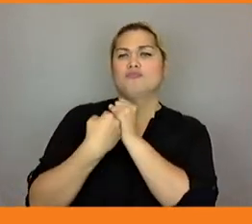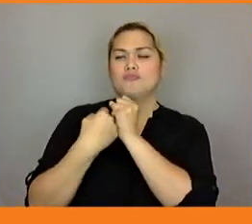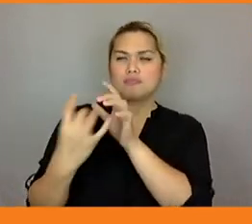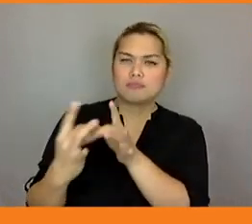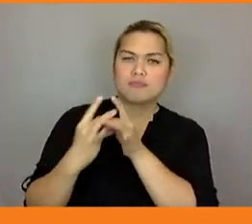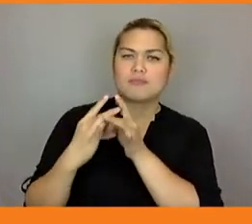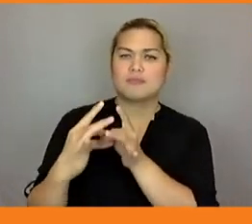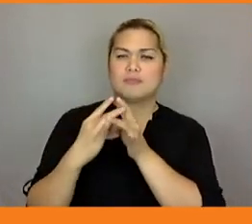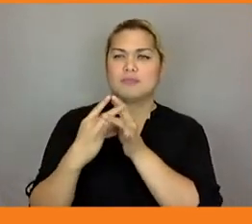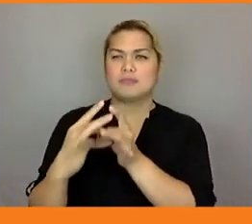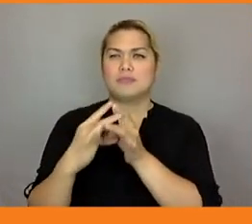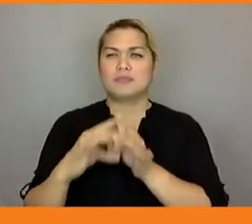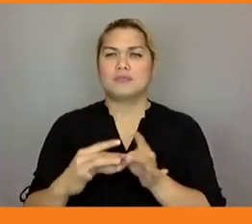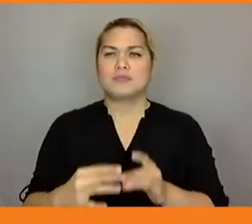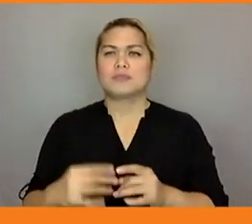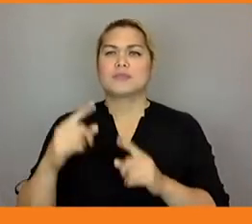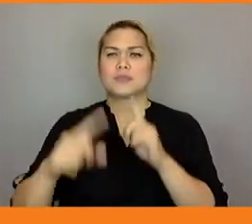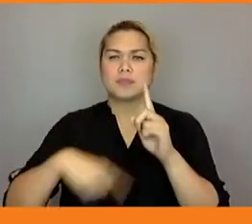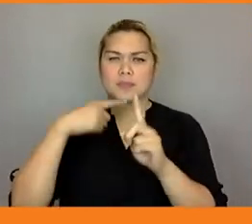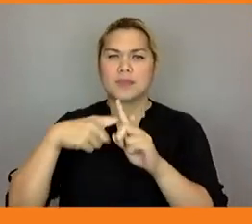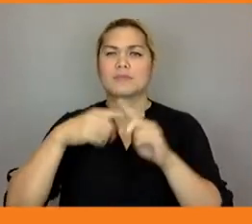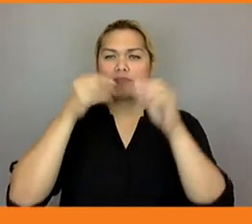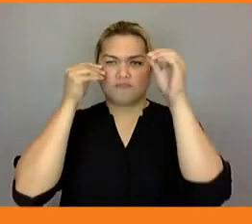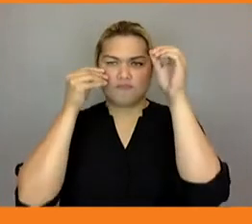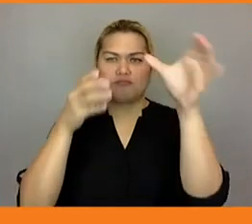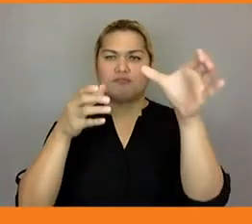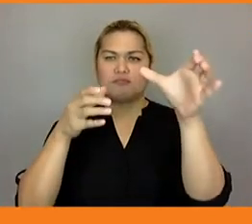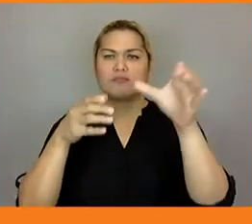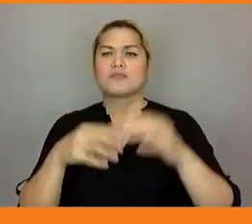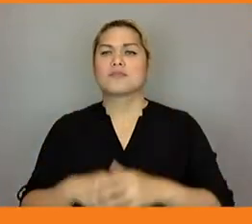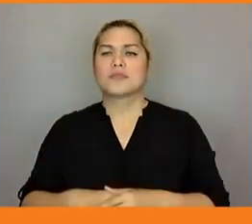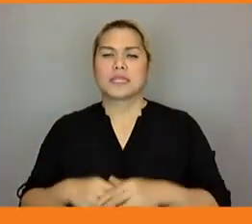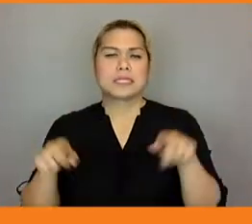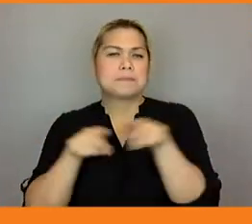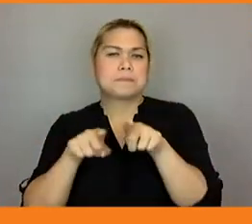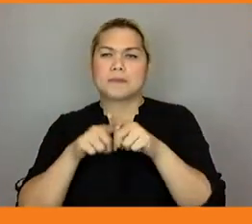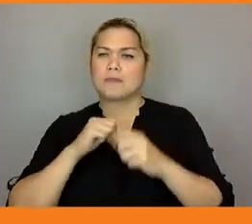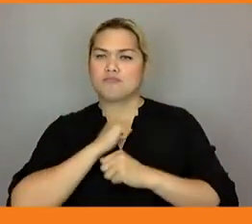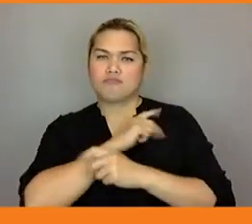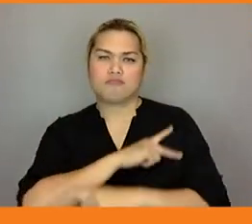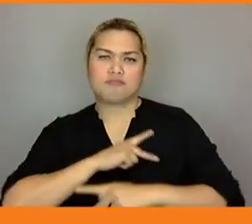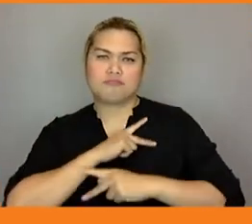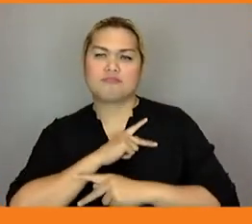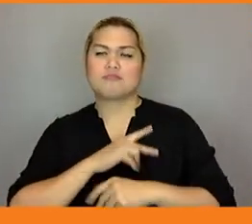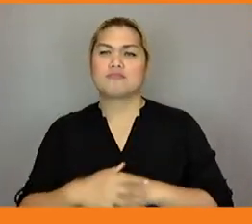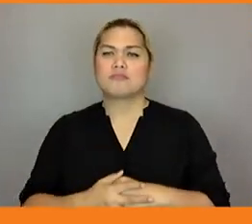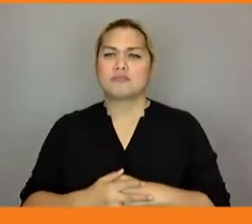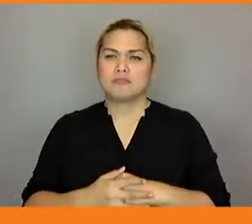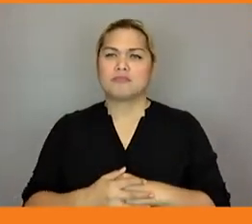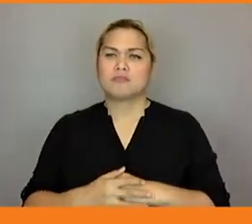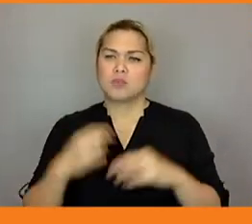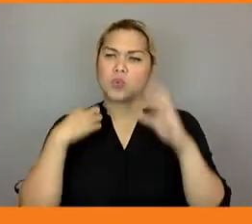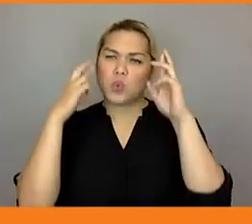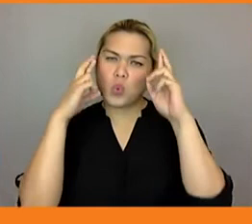specialist, and also I appreciate your continued cooperation, definitely under your leadership, President Masa. Thank you very